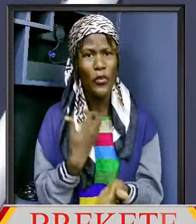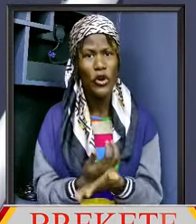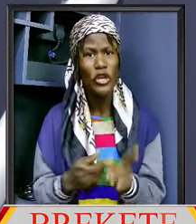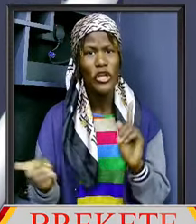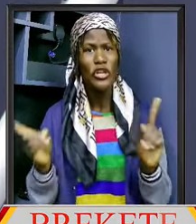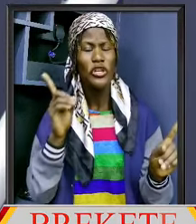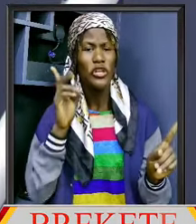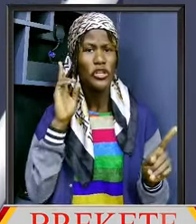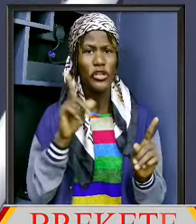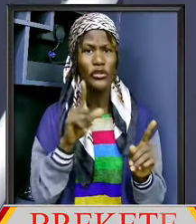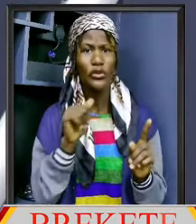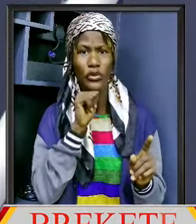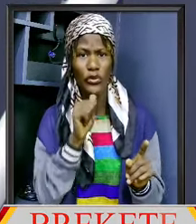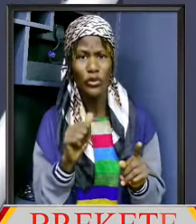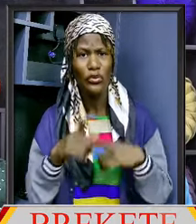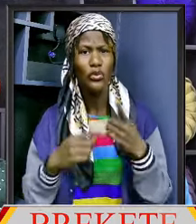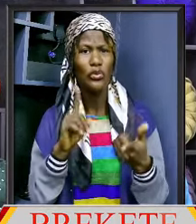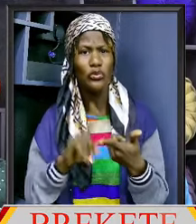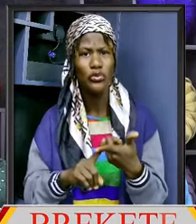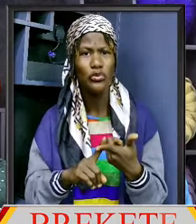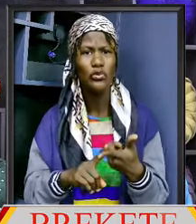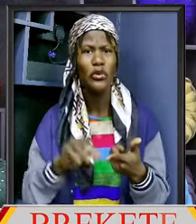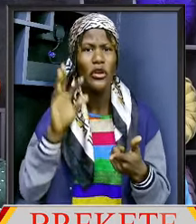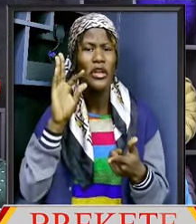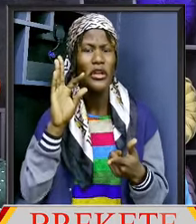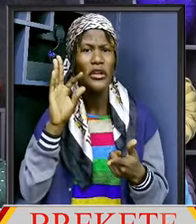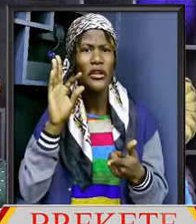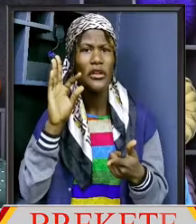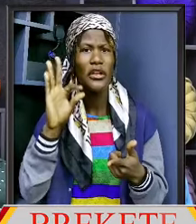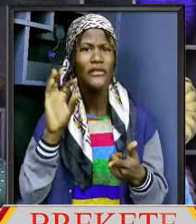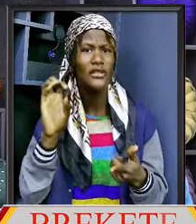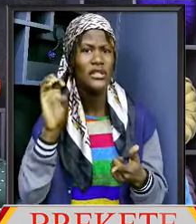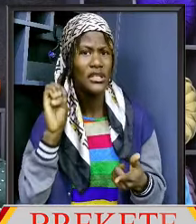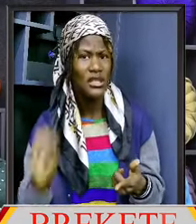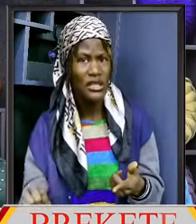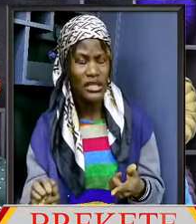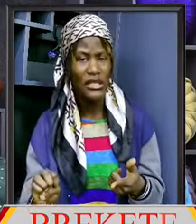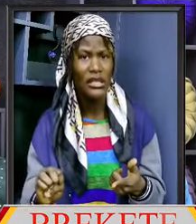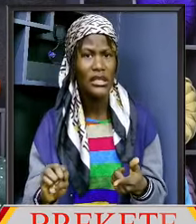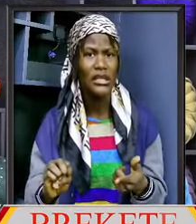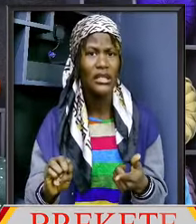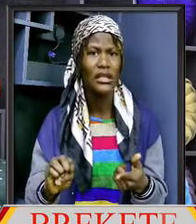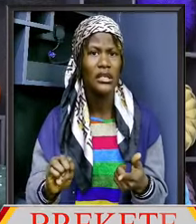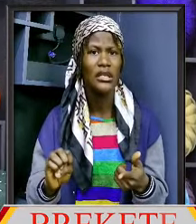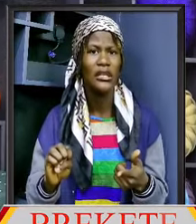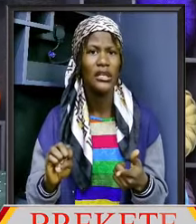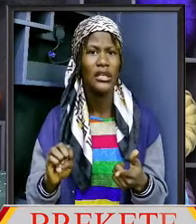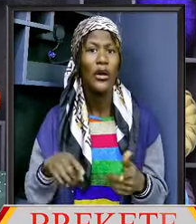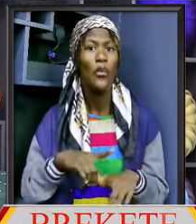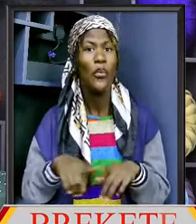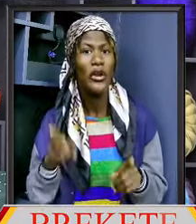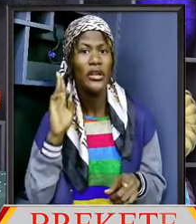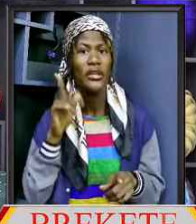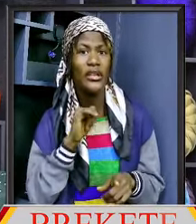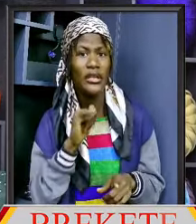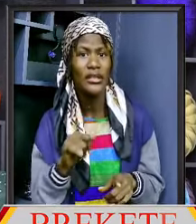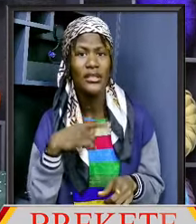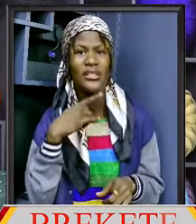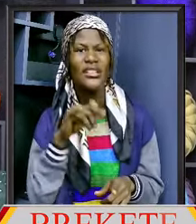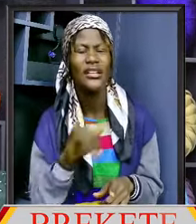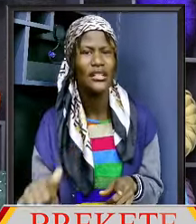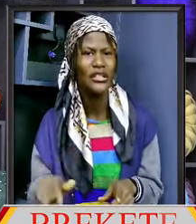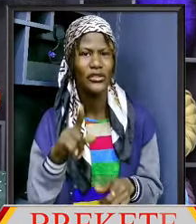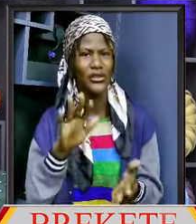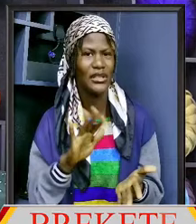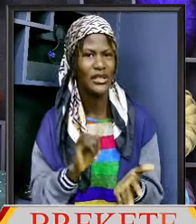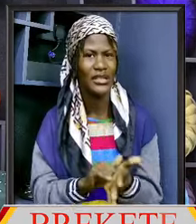go federal college of education. He no go study bachelor of education. In they tell you say he be teacher. You